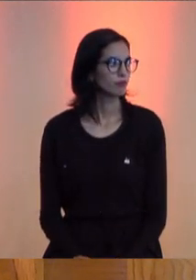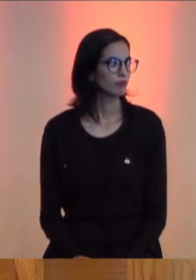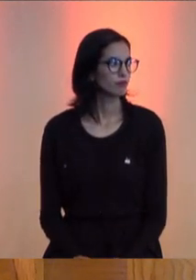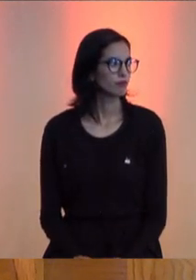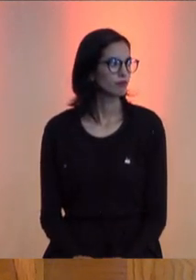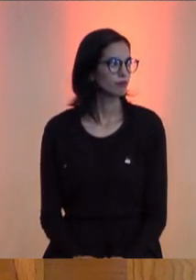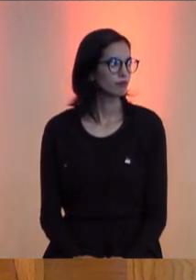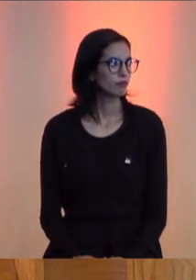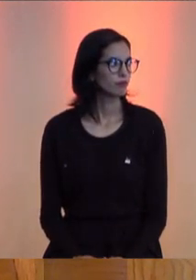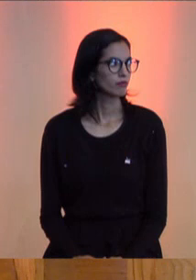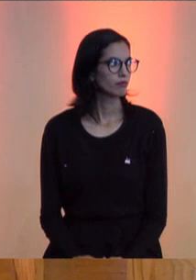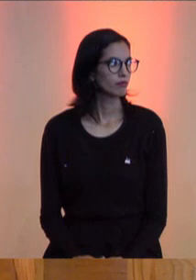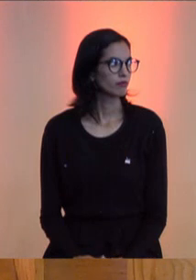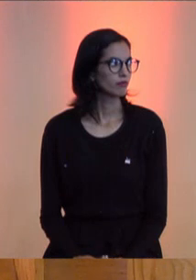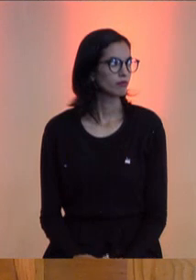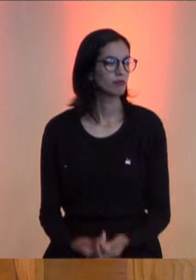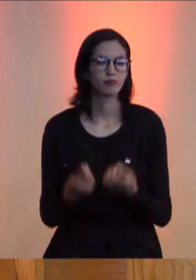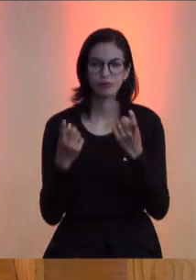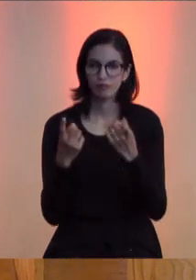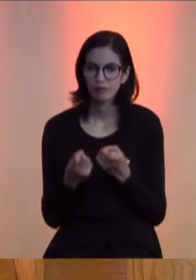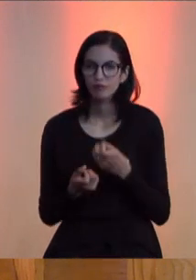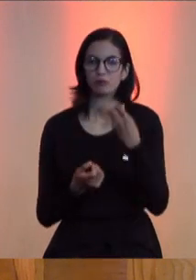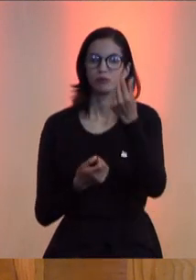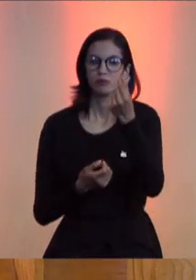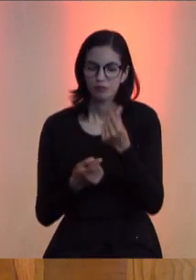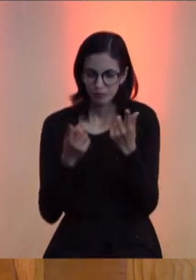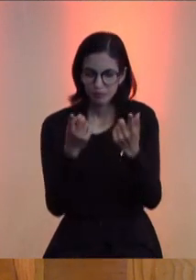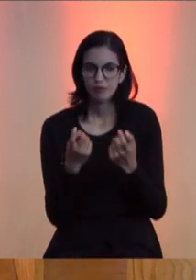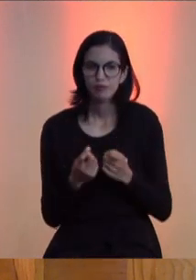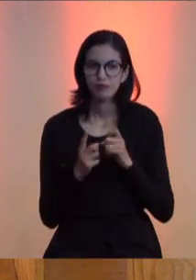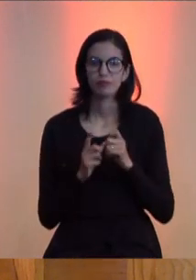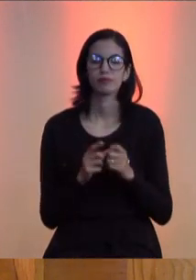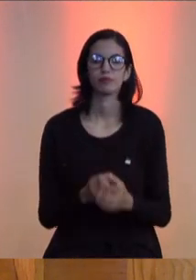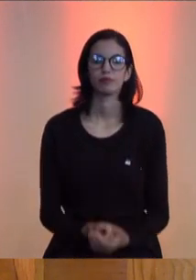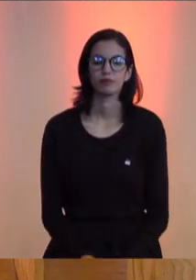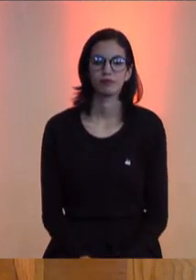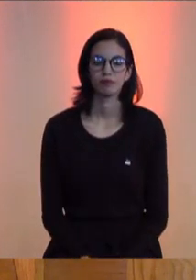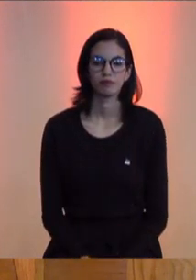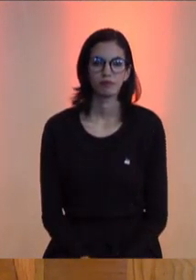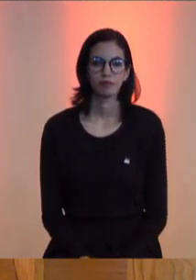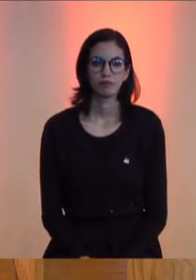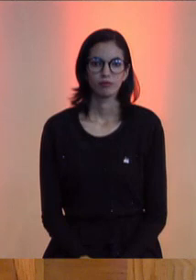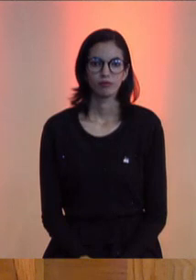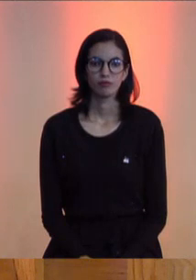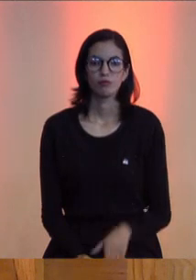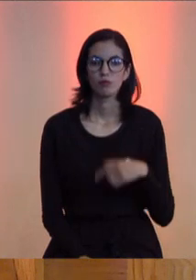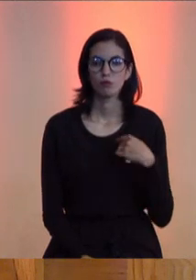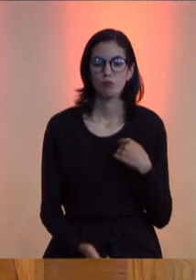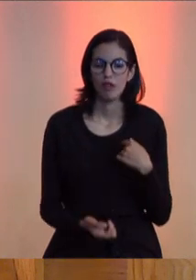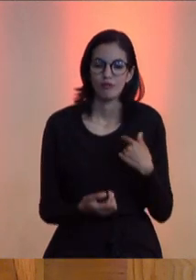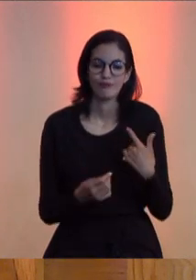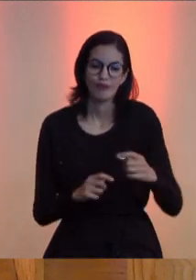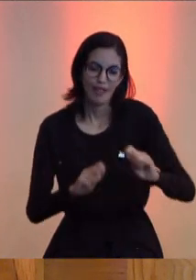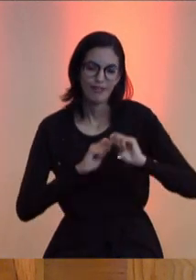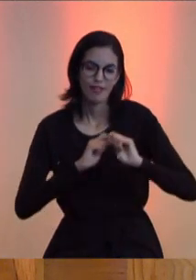principle of integrity. Tener esa palabra de principios de integridad. You just say no. Simplemente digamos no. Oh